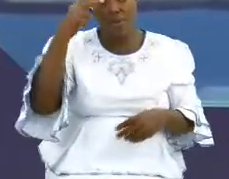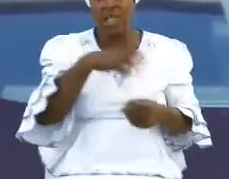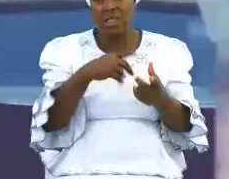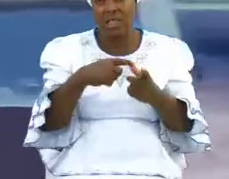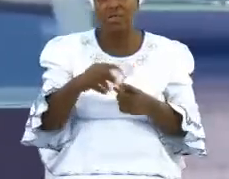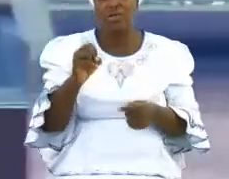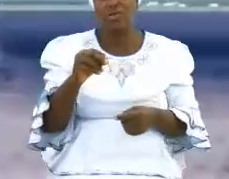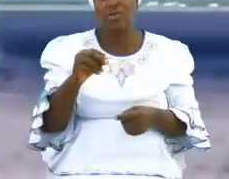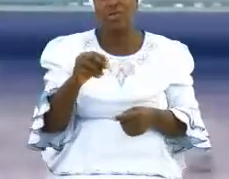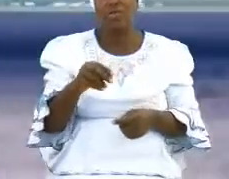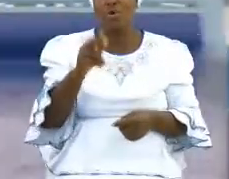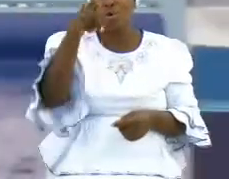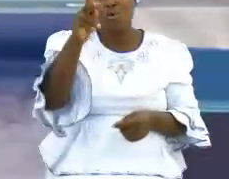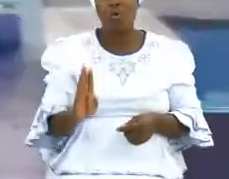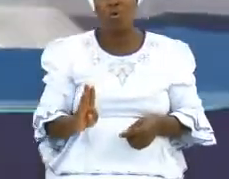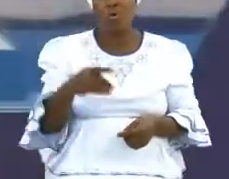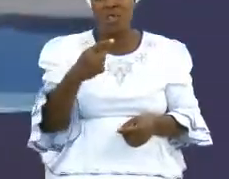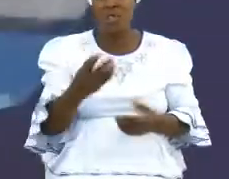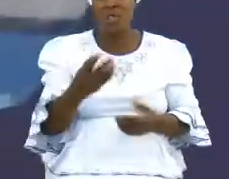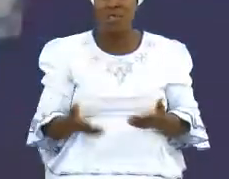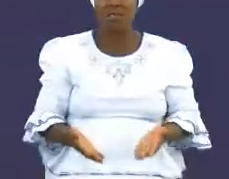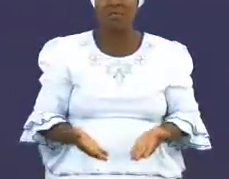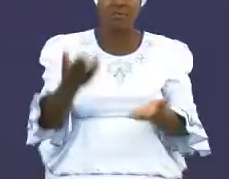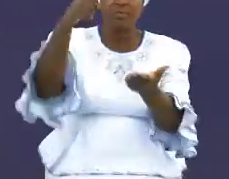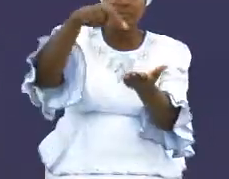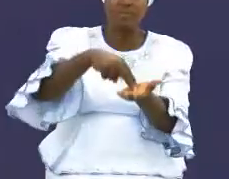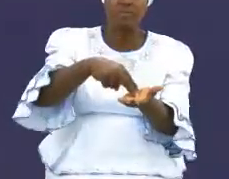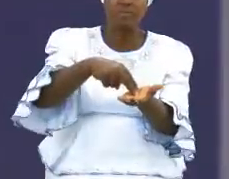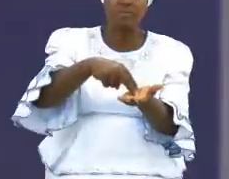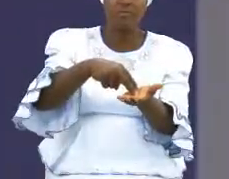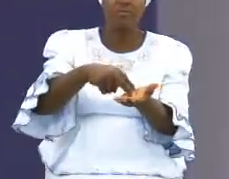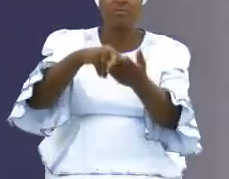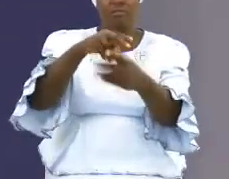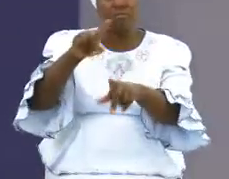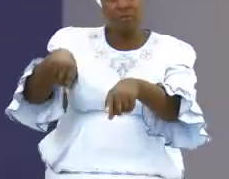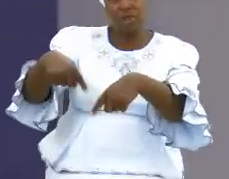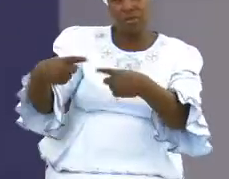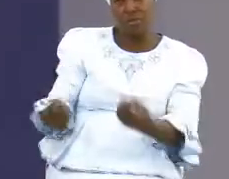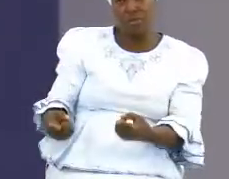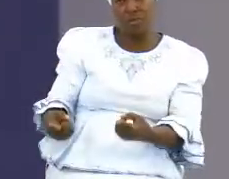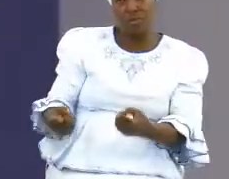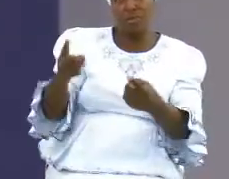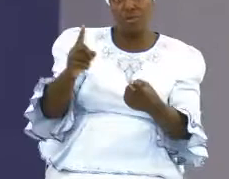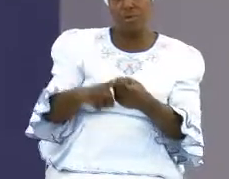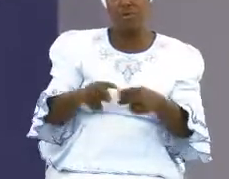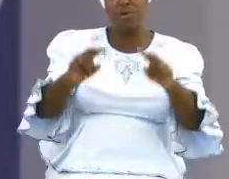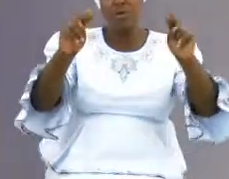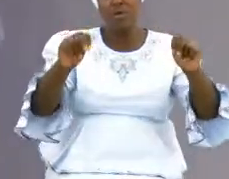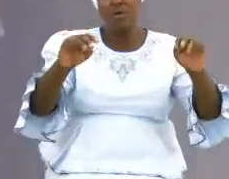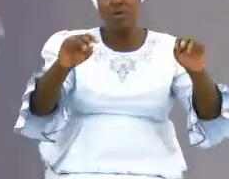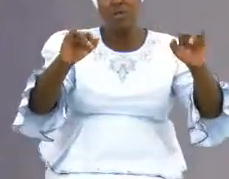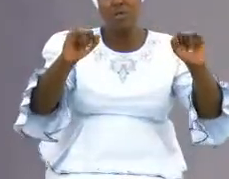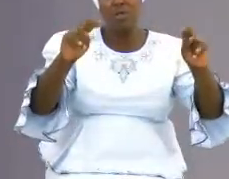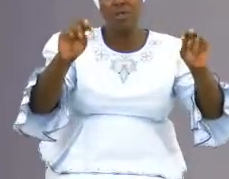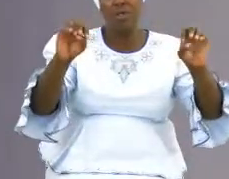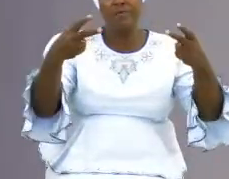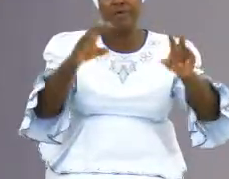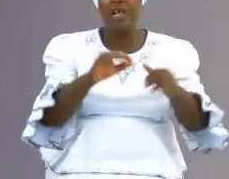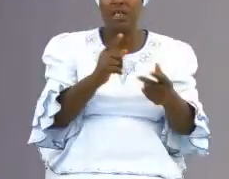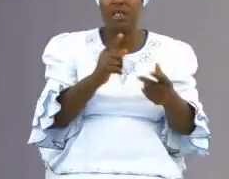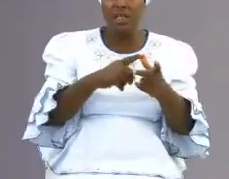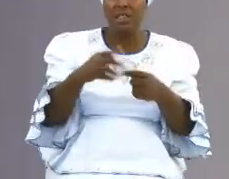said, arise and go to Nineveh. The Lord mentioned